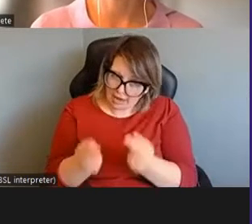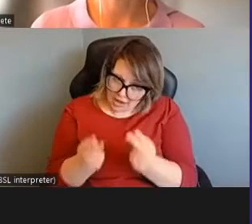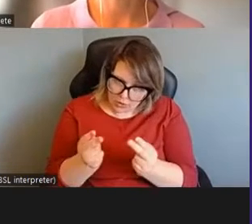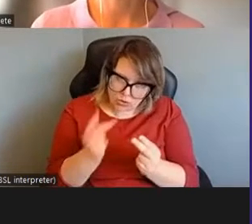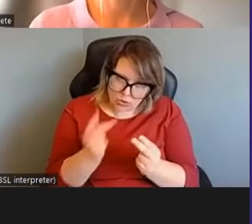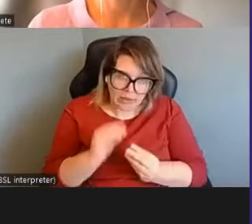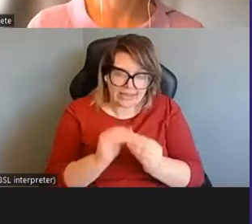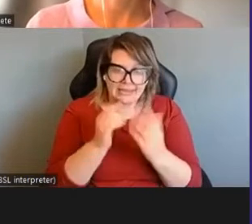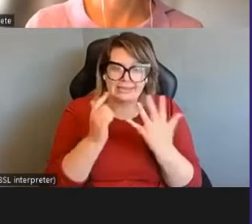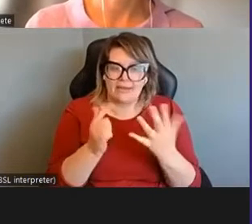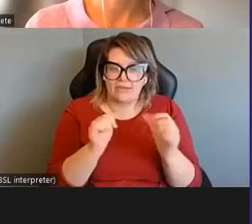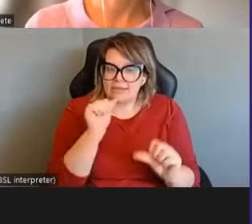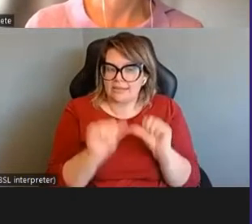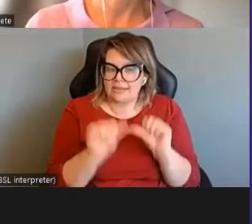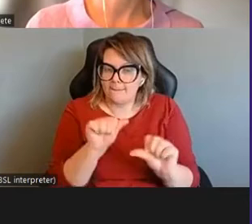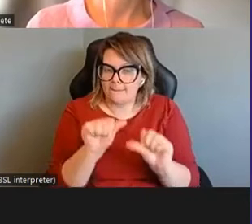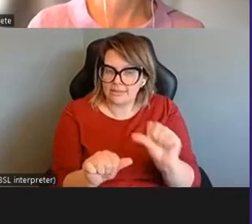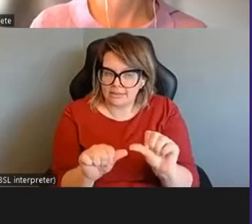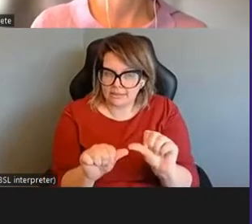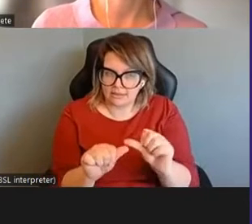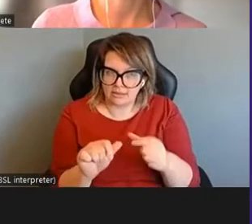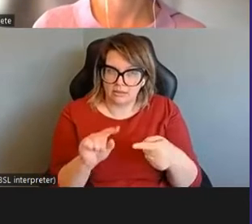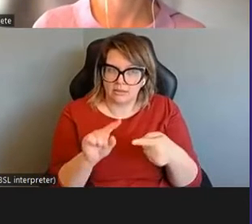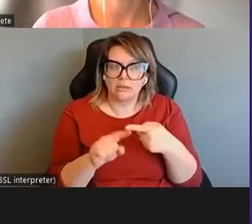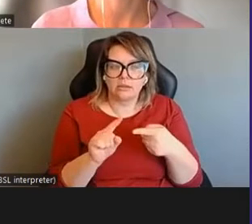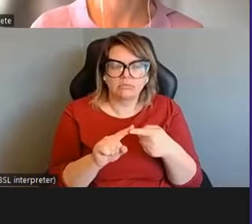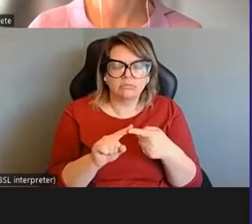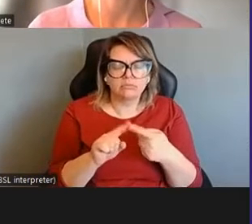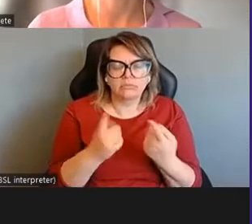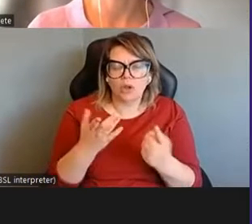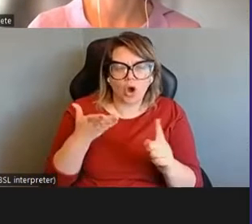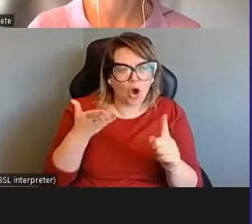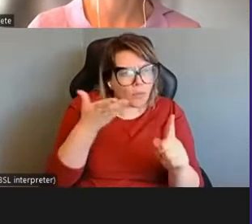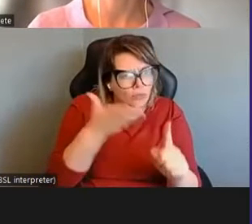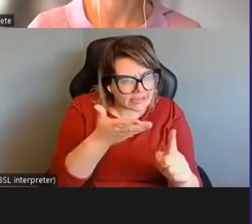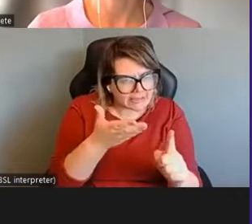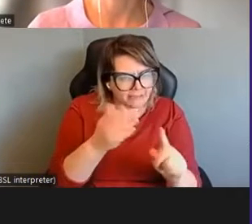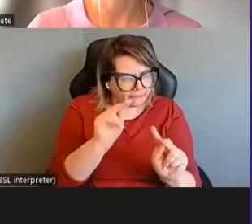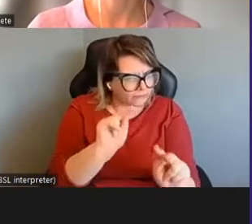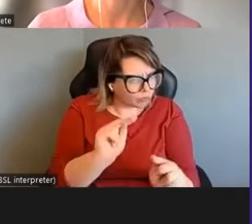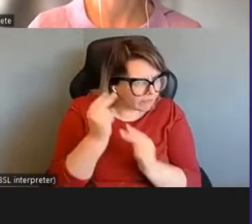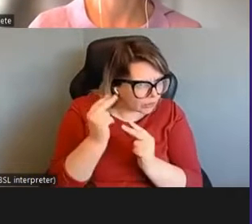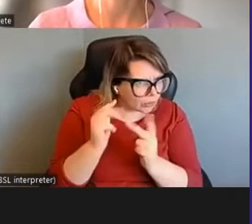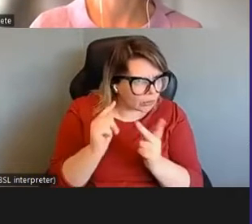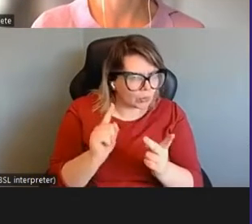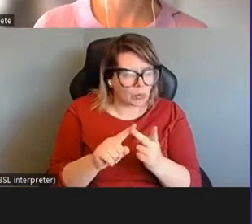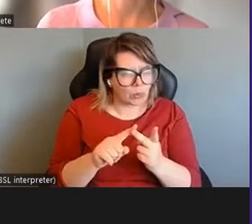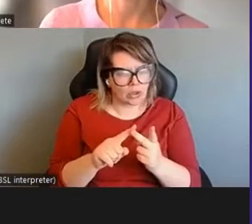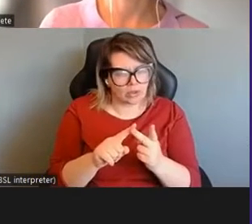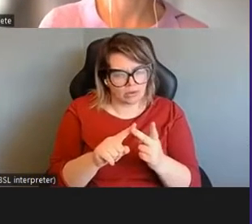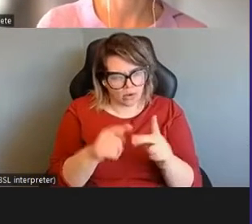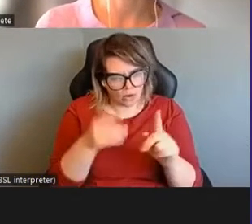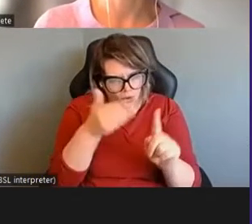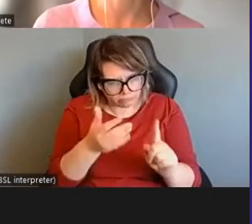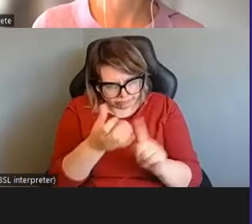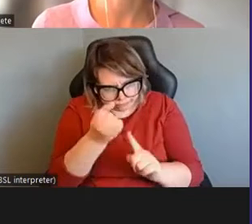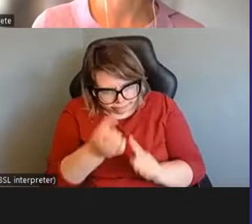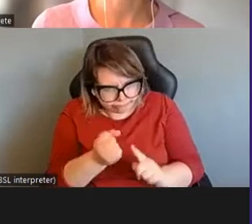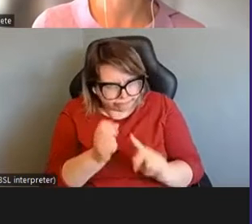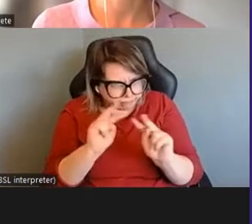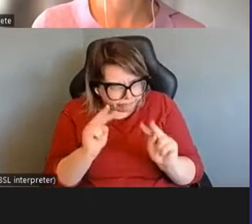And the first step is review of the issue and the project goals and objectives. including developing the